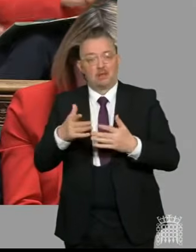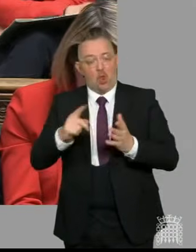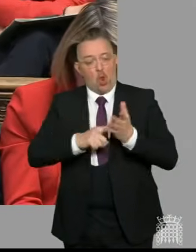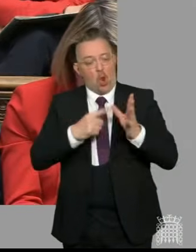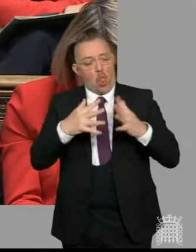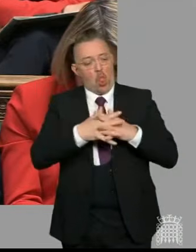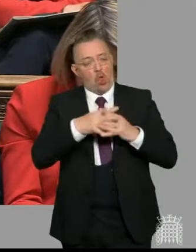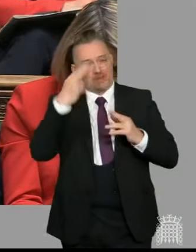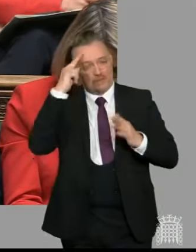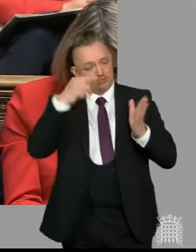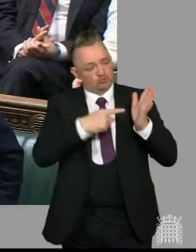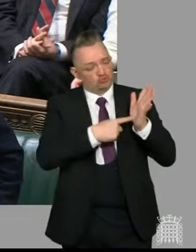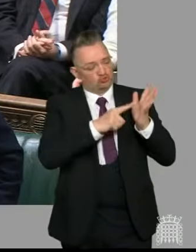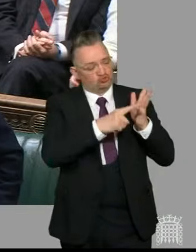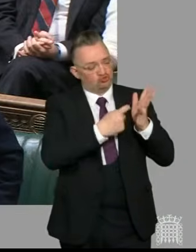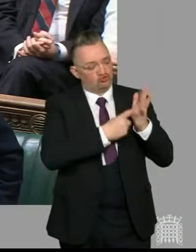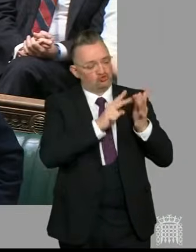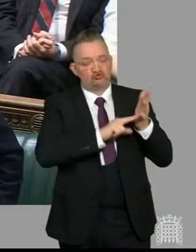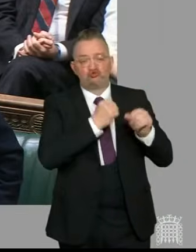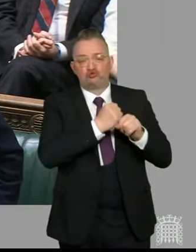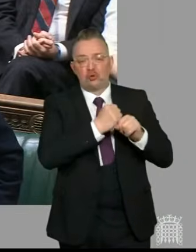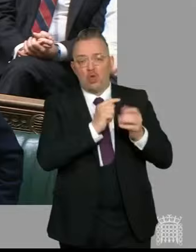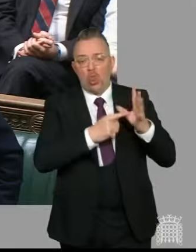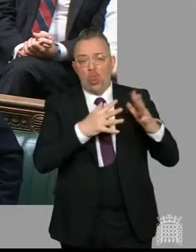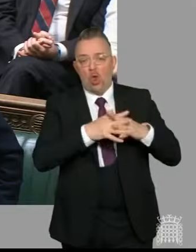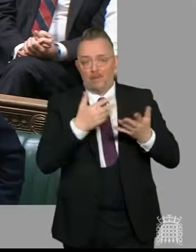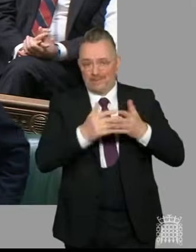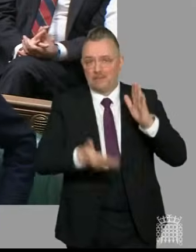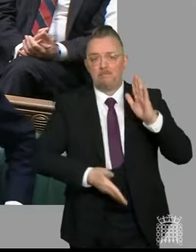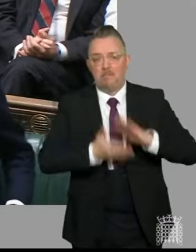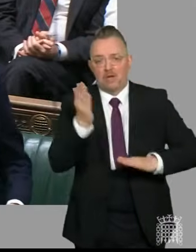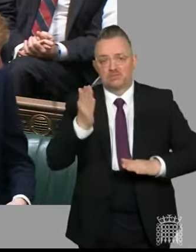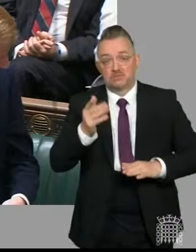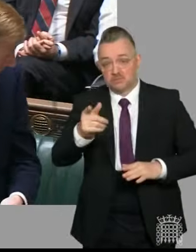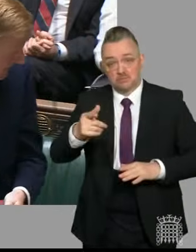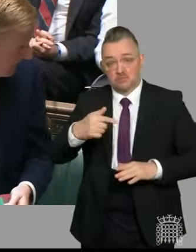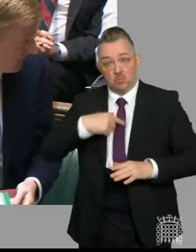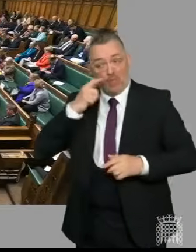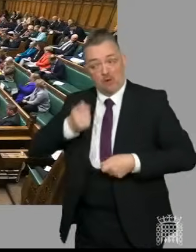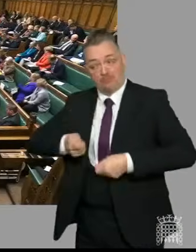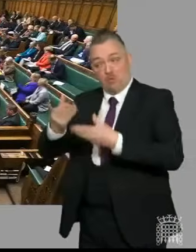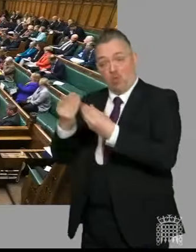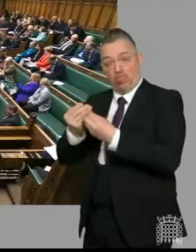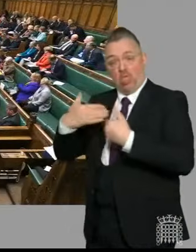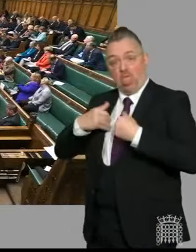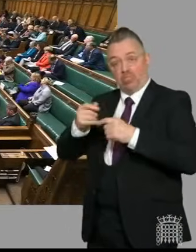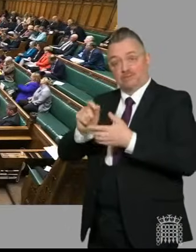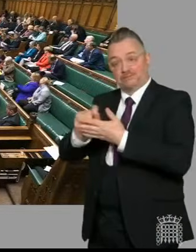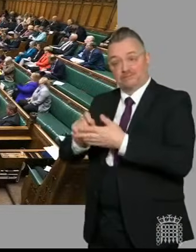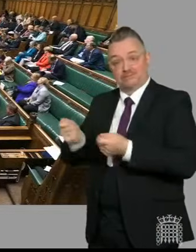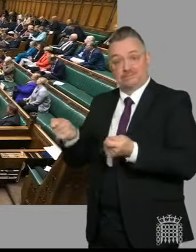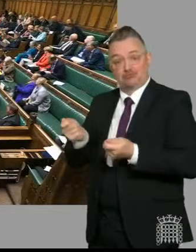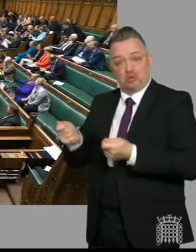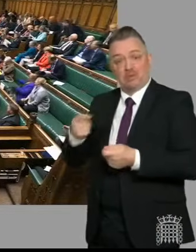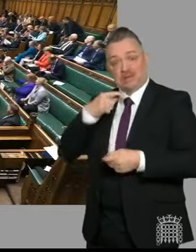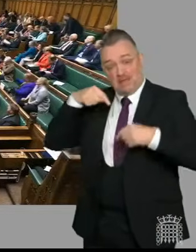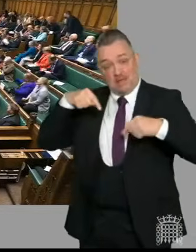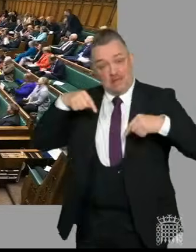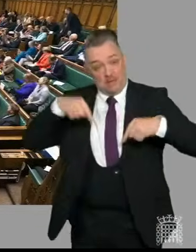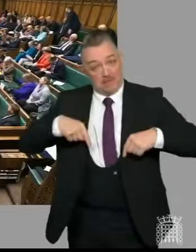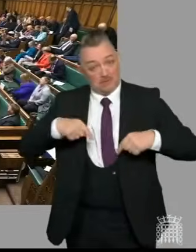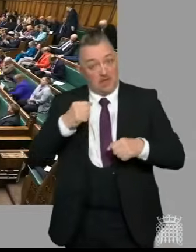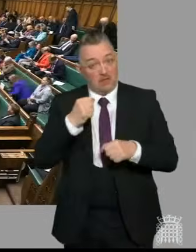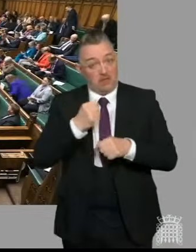up with the Health Secretary, but the overall record of this government is an excellent one. That completes Deputy Prime Minister's